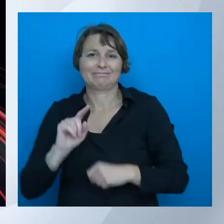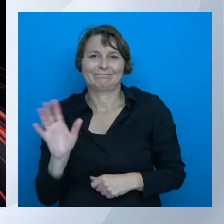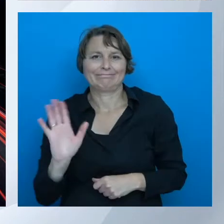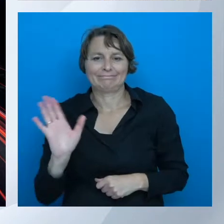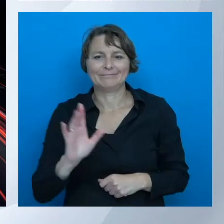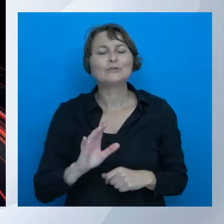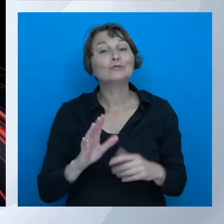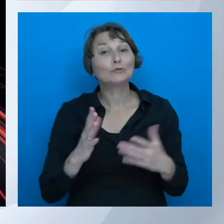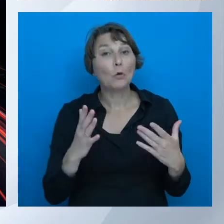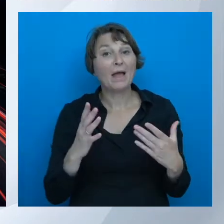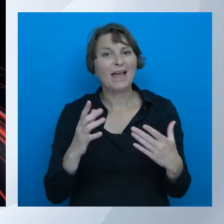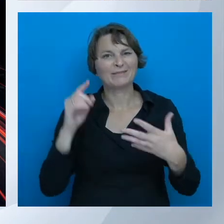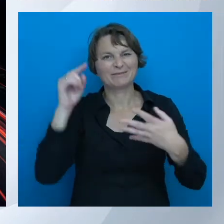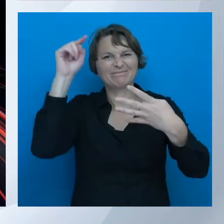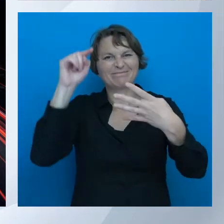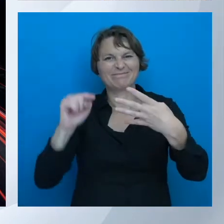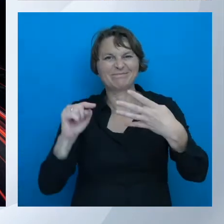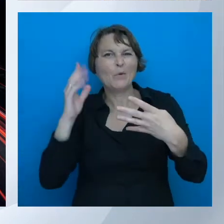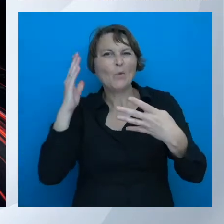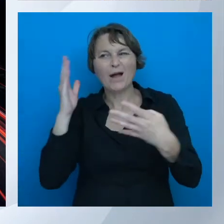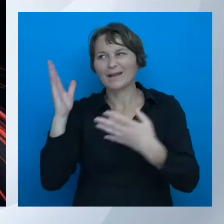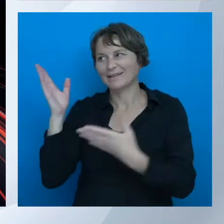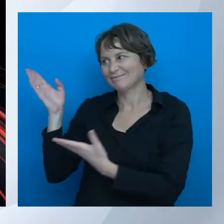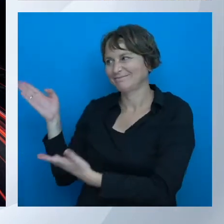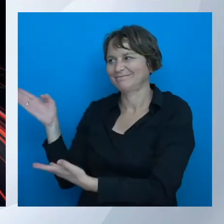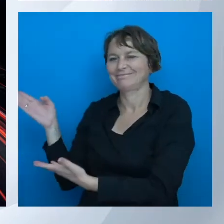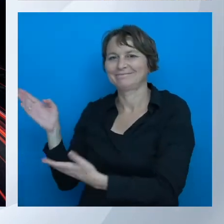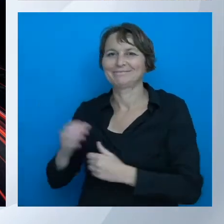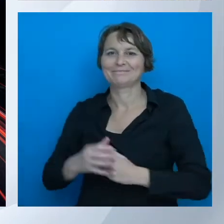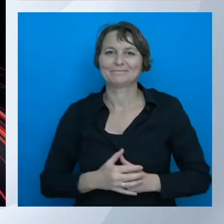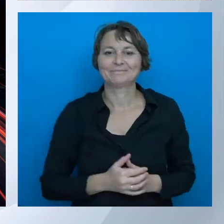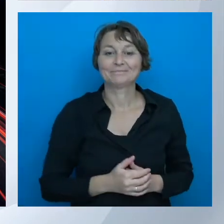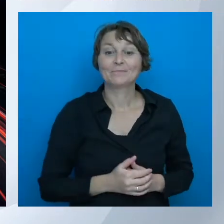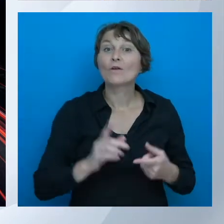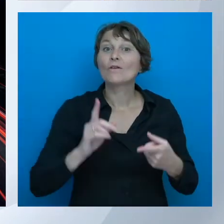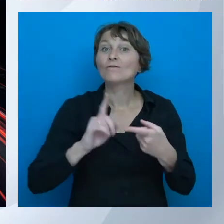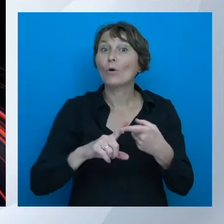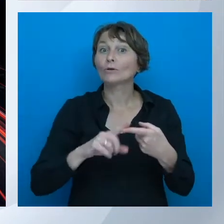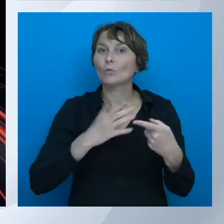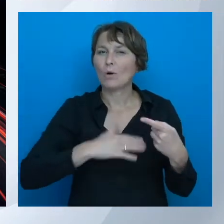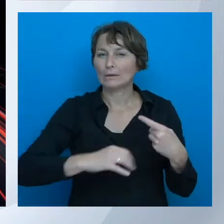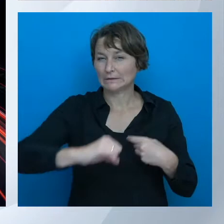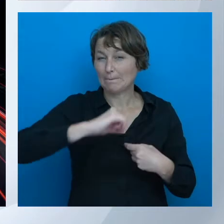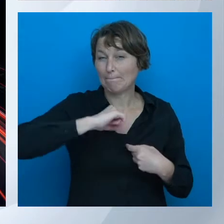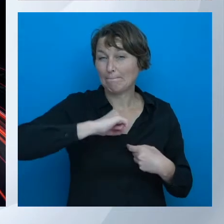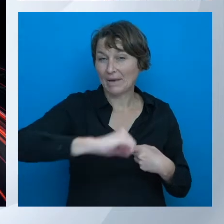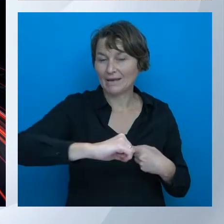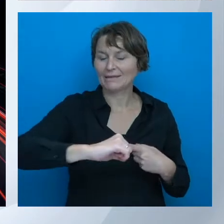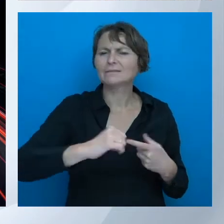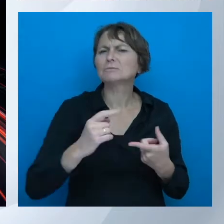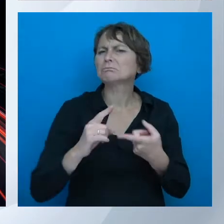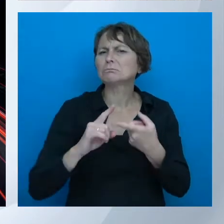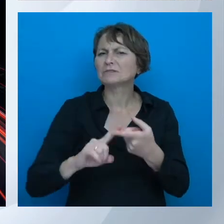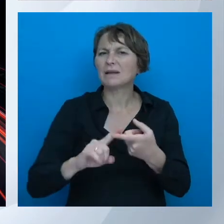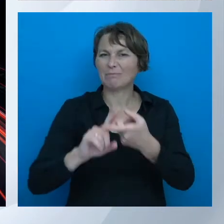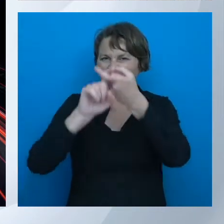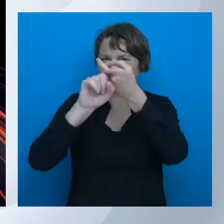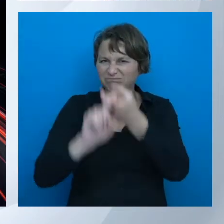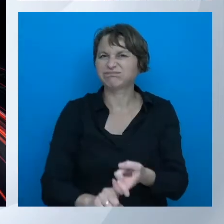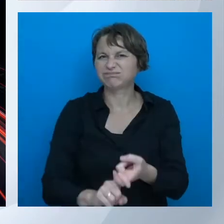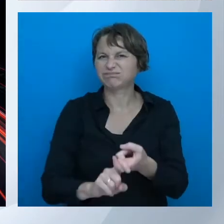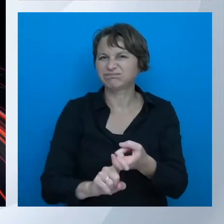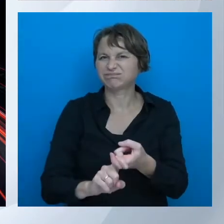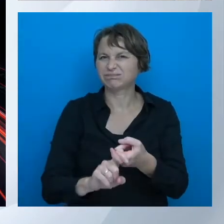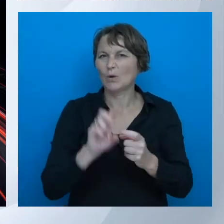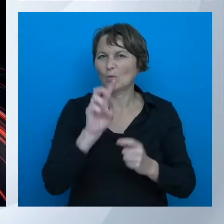sites. So the first one is speed. If you're using static sites, if you're building static sites, you will see that